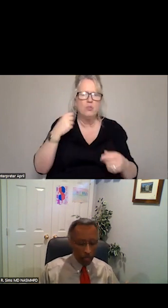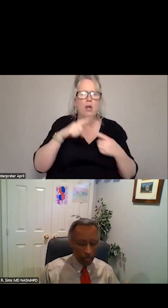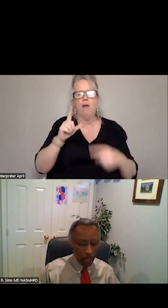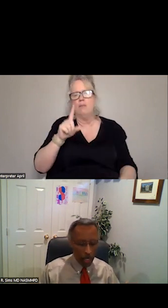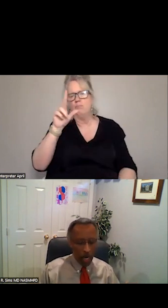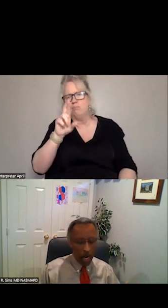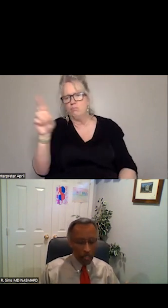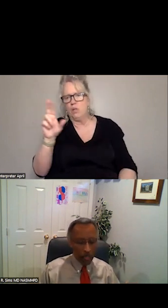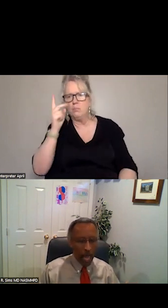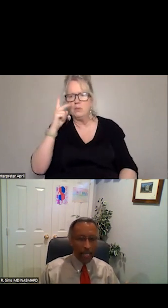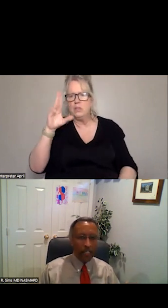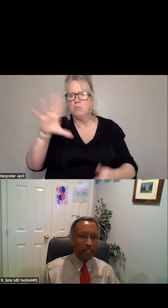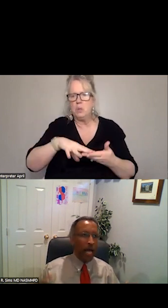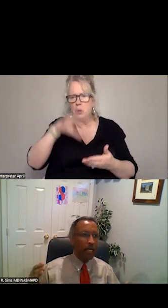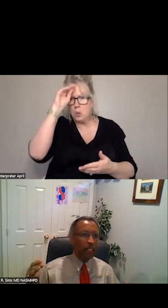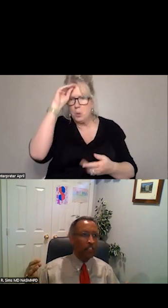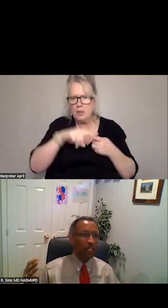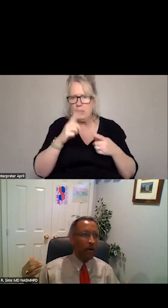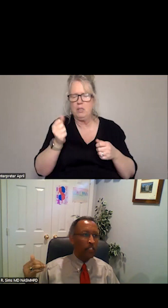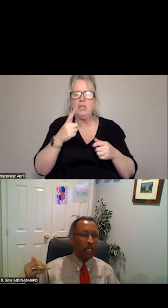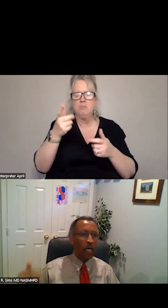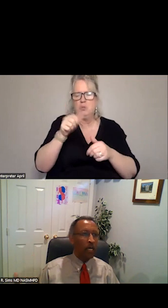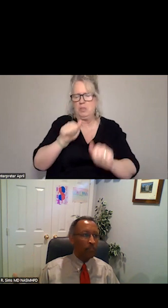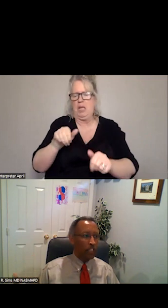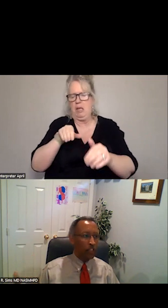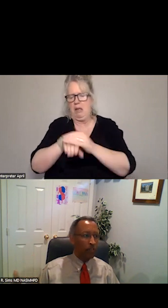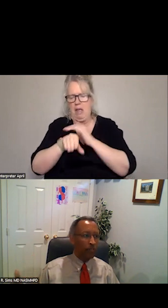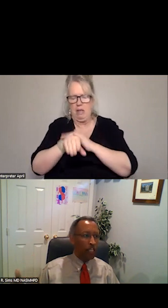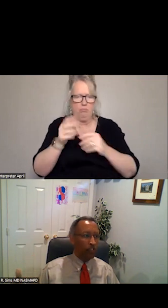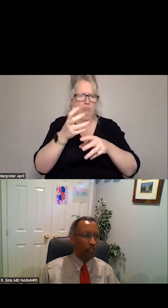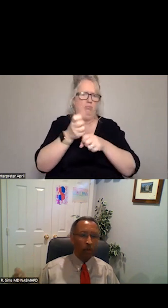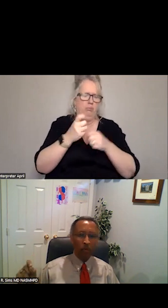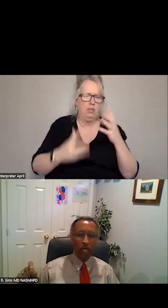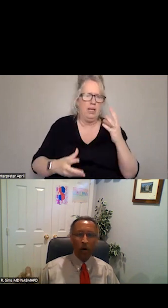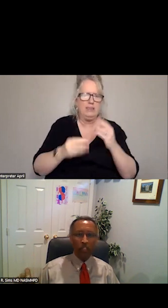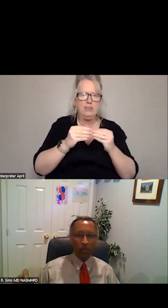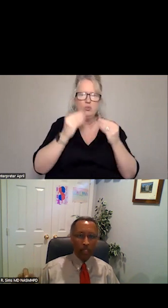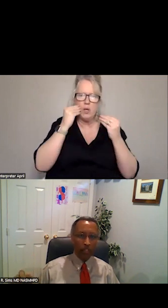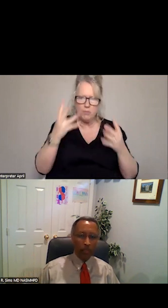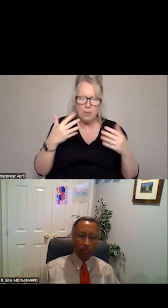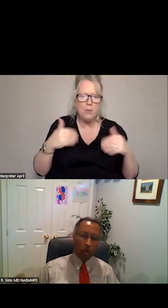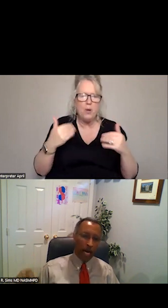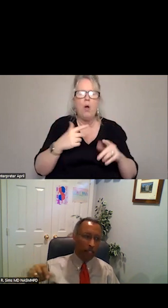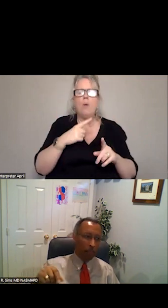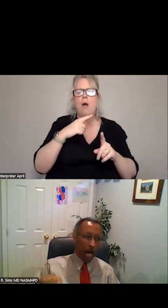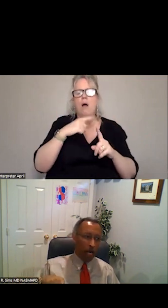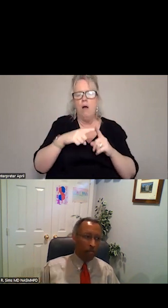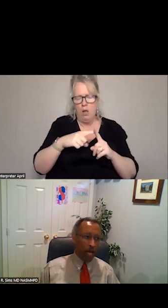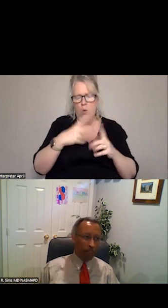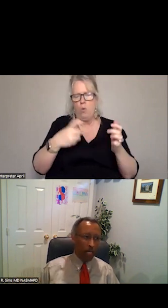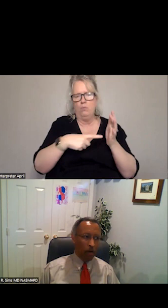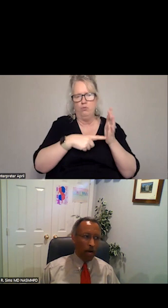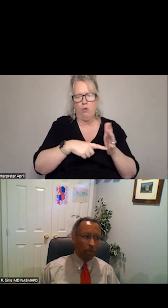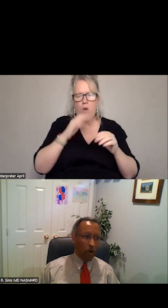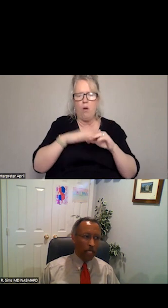learning community. You can access that and achieve a ton of additional information. But what I also want to do is point out in the bottom